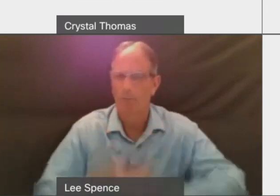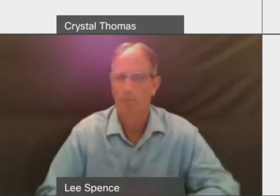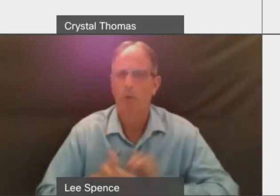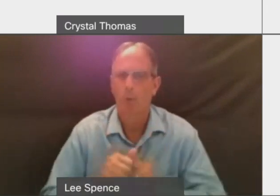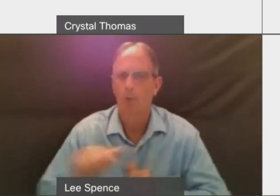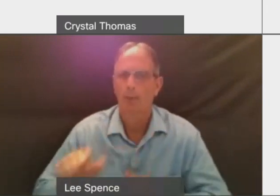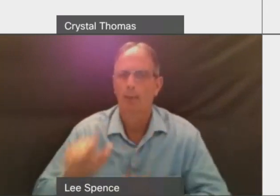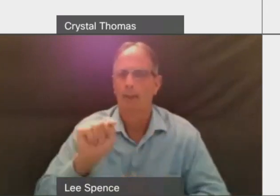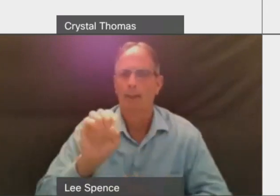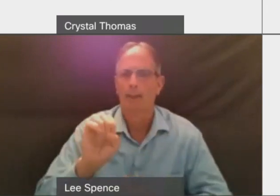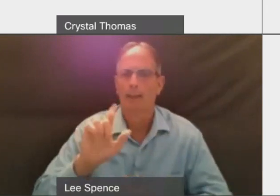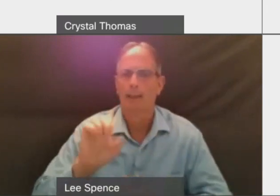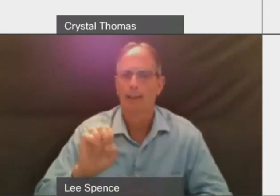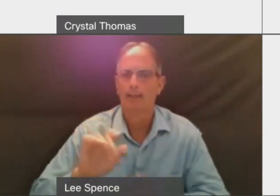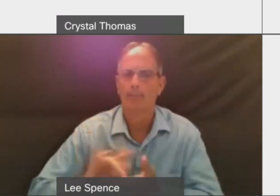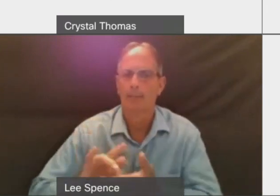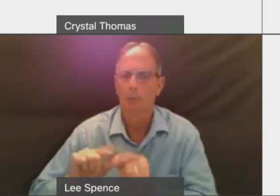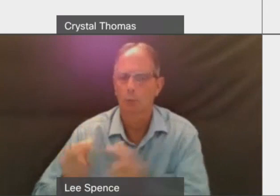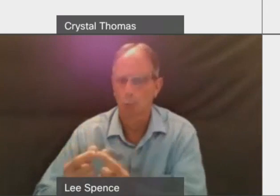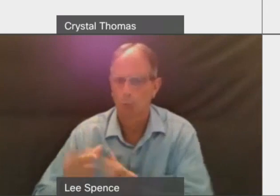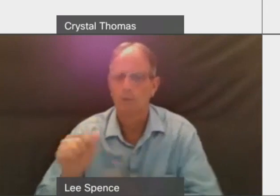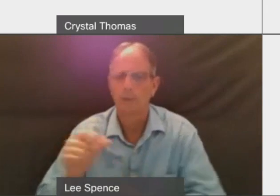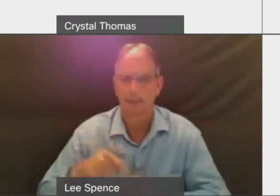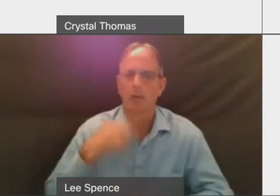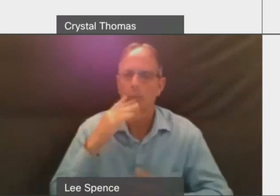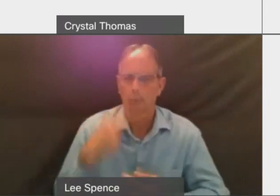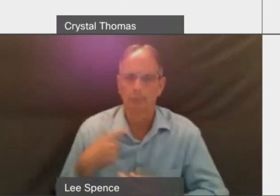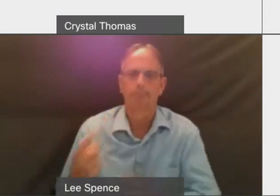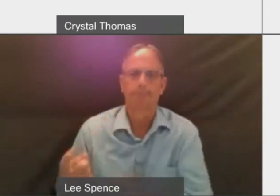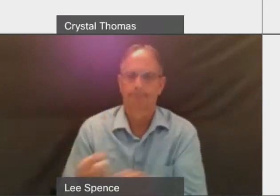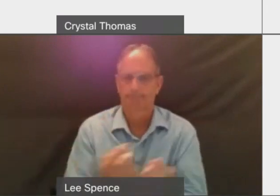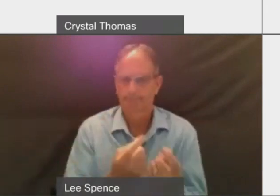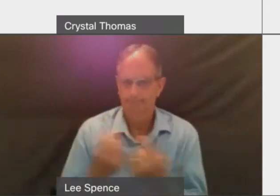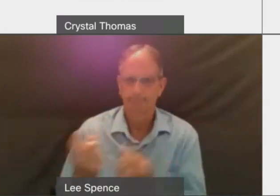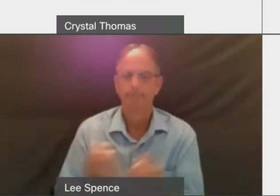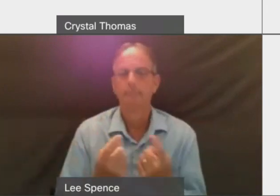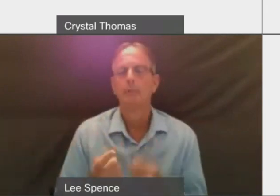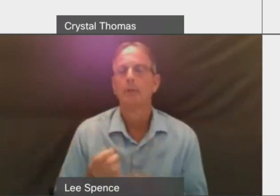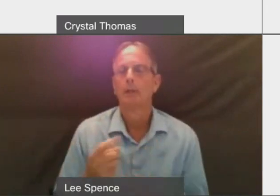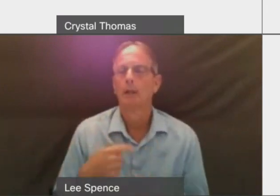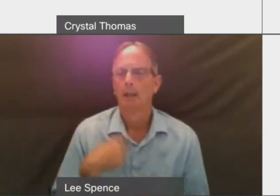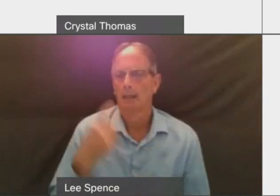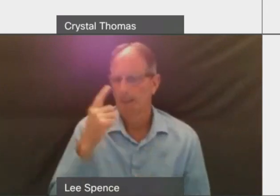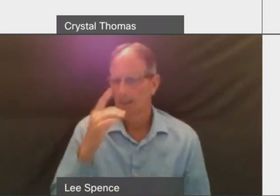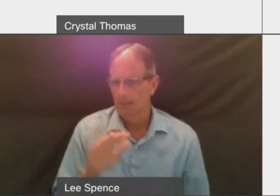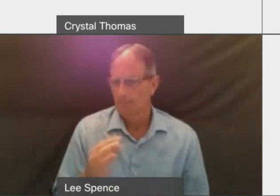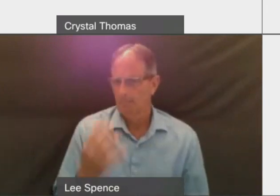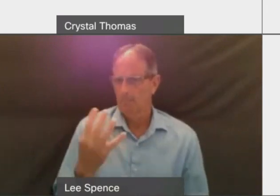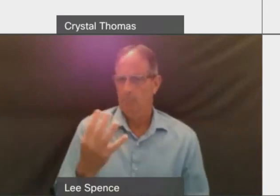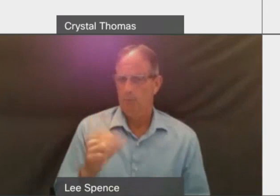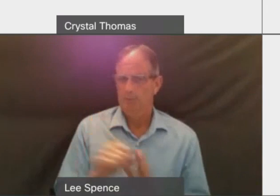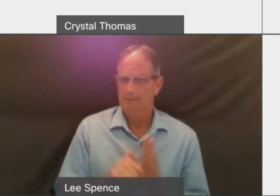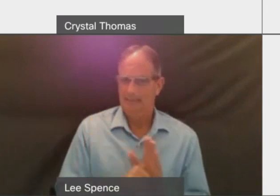different? Yes, we would issue a solicitation. I am aware there are, I think, 4 states